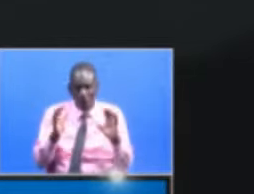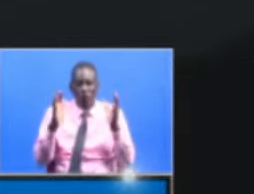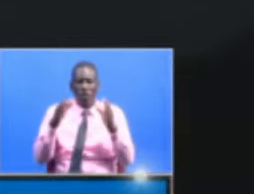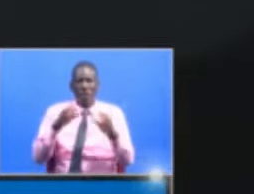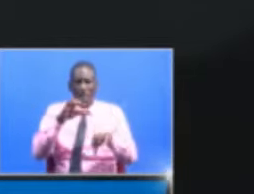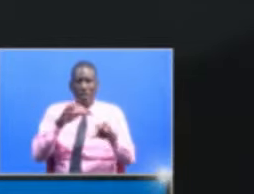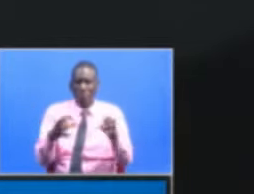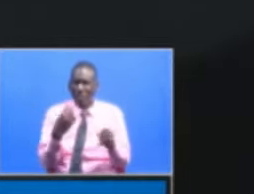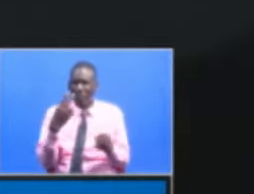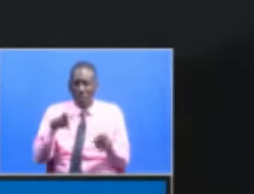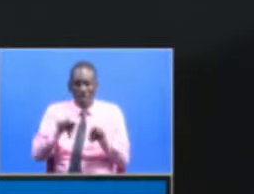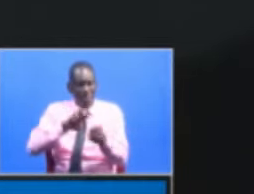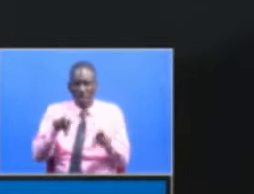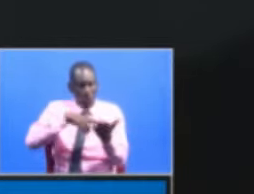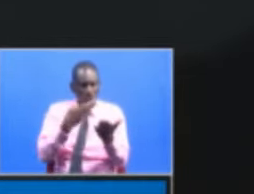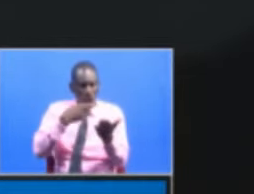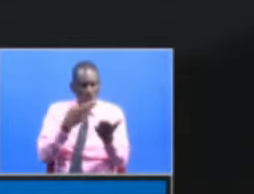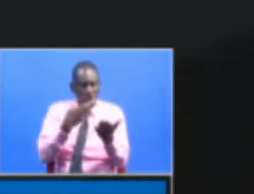their resources.